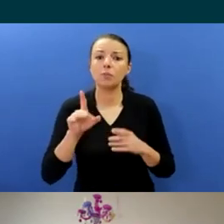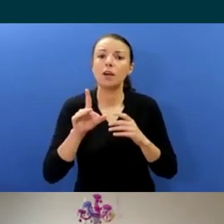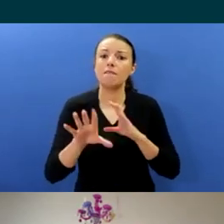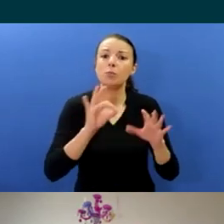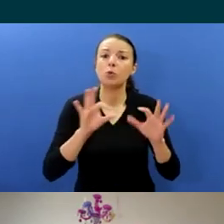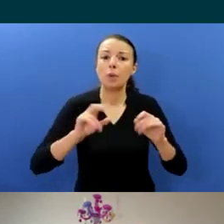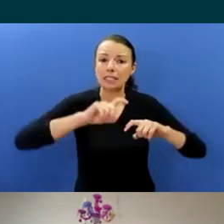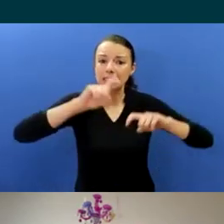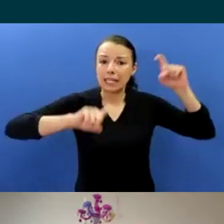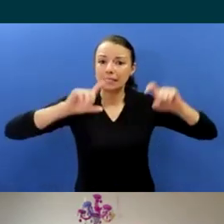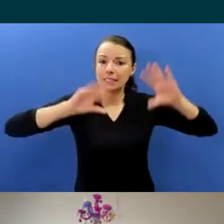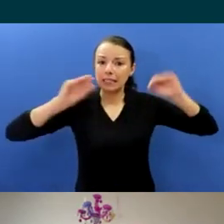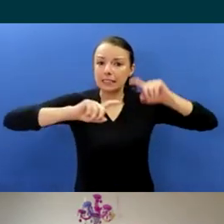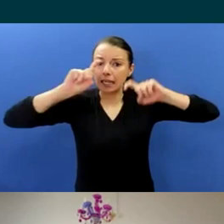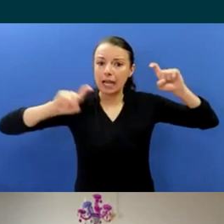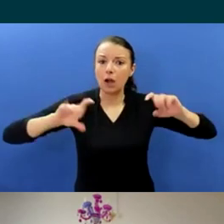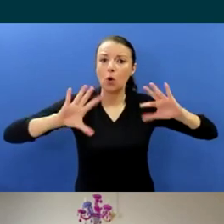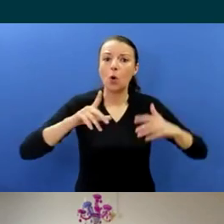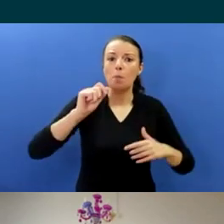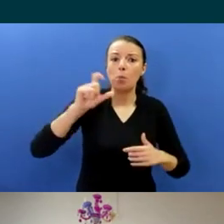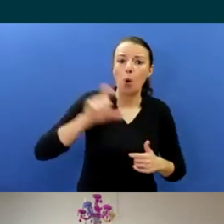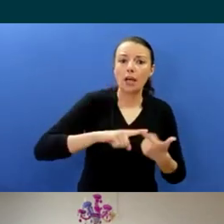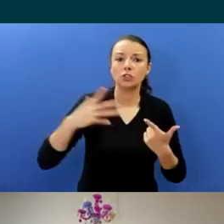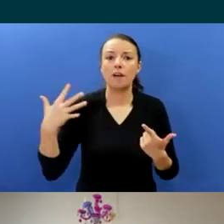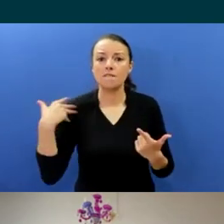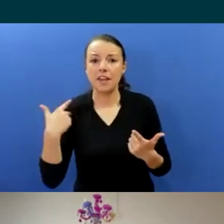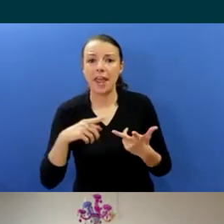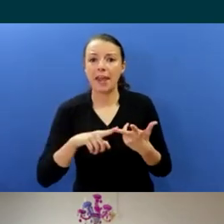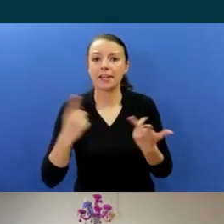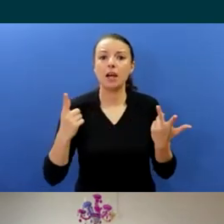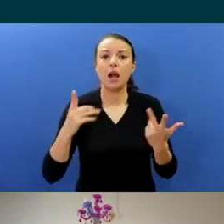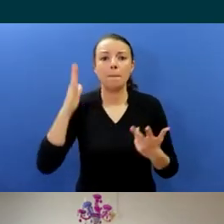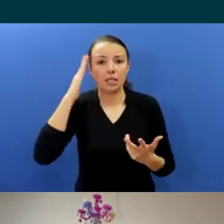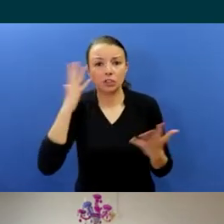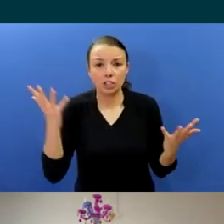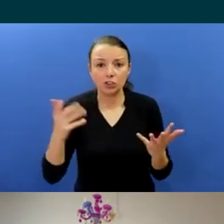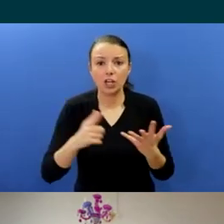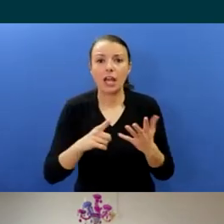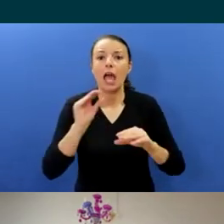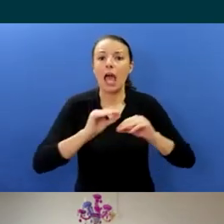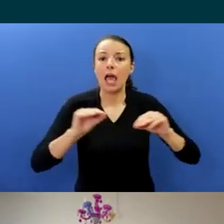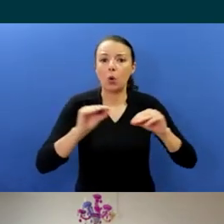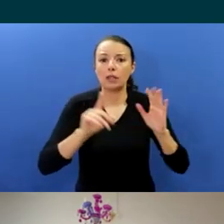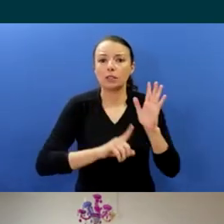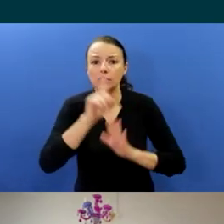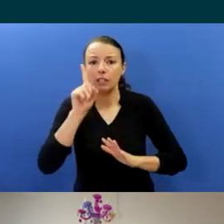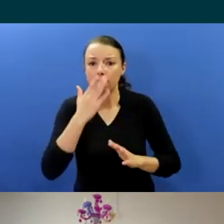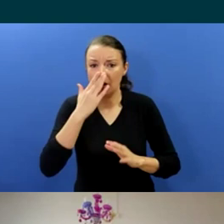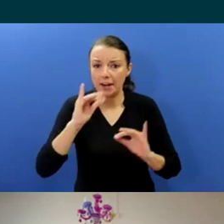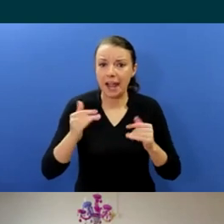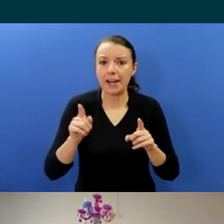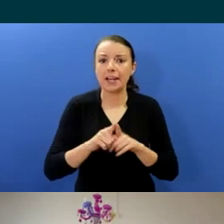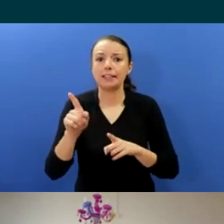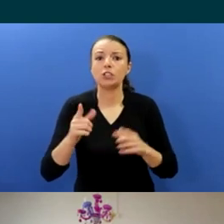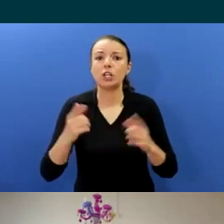level, and the professional situation, meaning employed, unemployed, students, and etc.